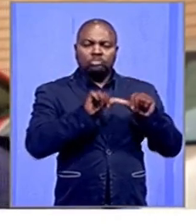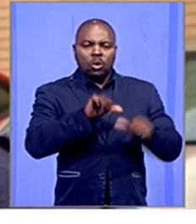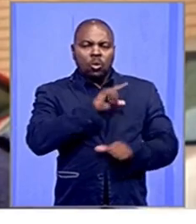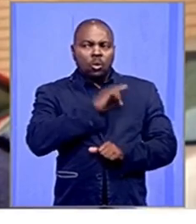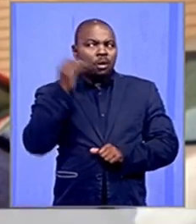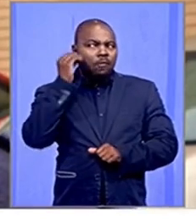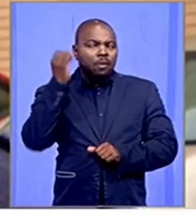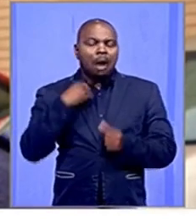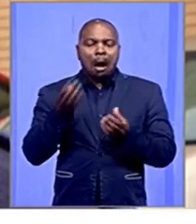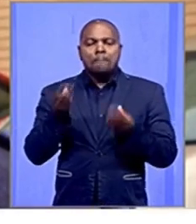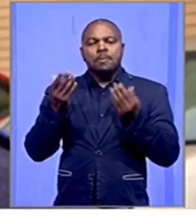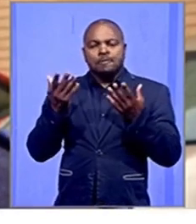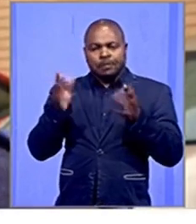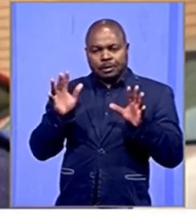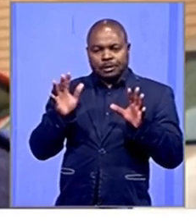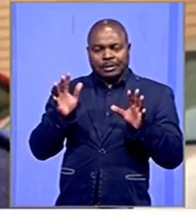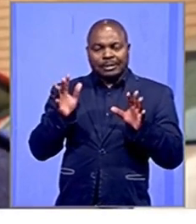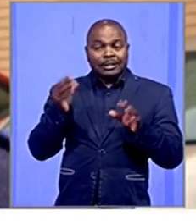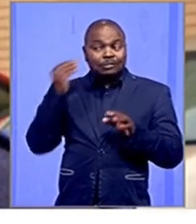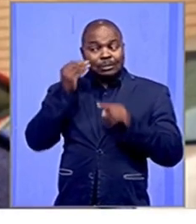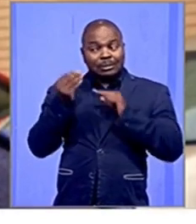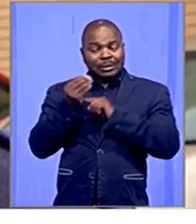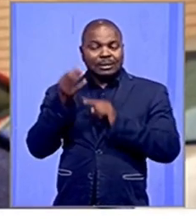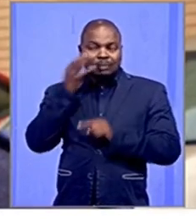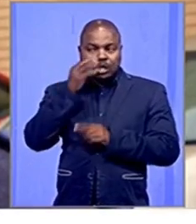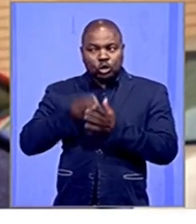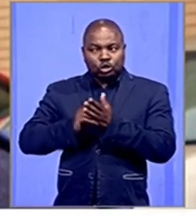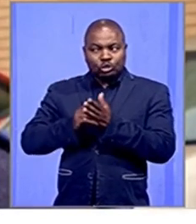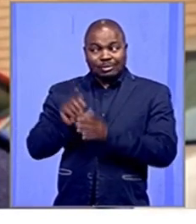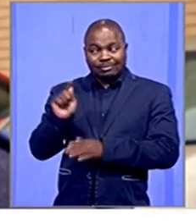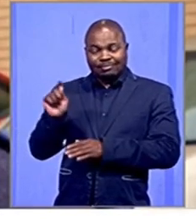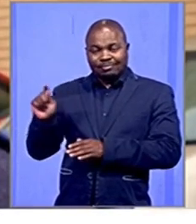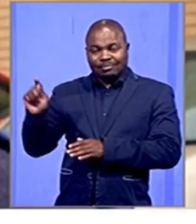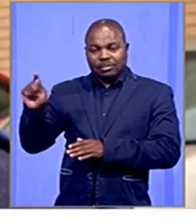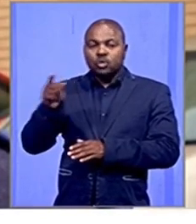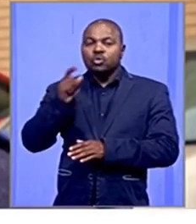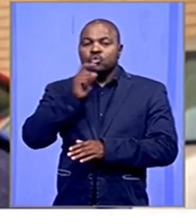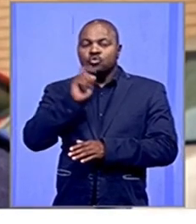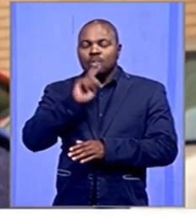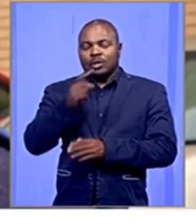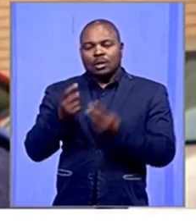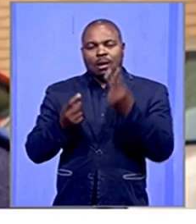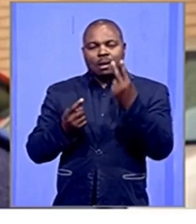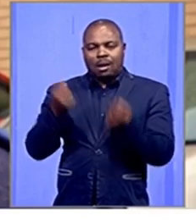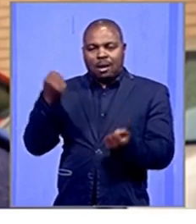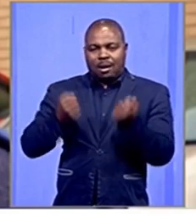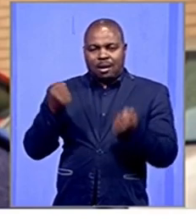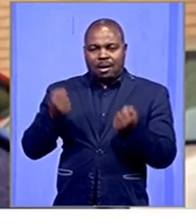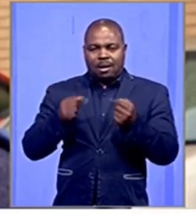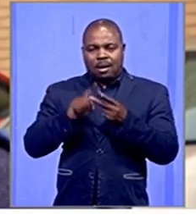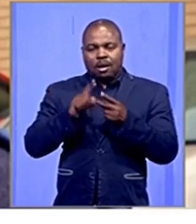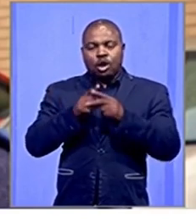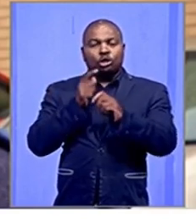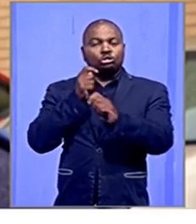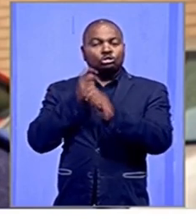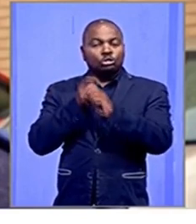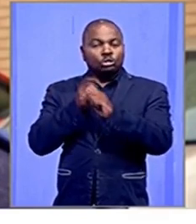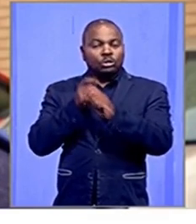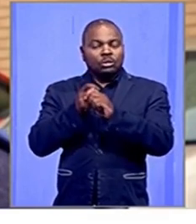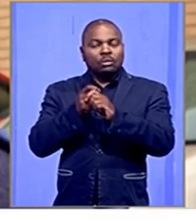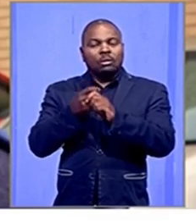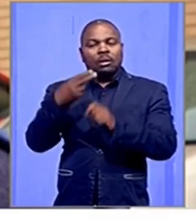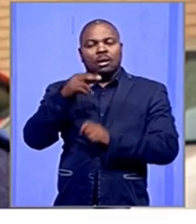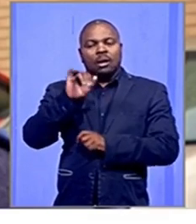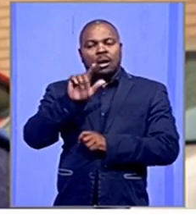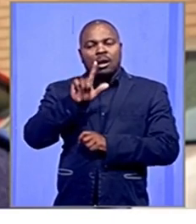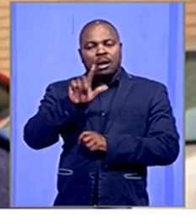tse tse di mushetsu ya gore jona di tsotsi tse go ba dinokwa ne tshebedi shumisha dikoloi tse pedi e nngwe ke thota Hilux gomme e nngwe